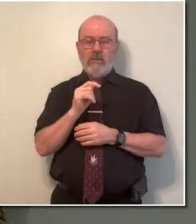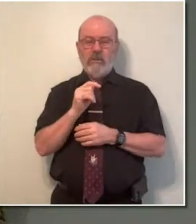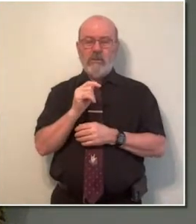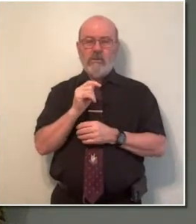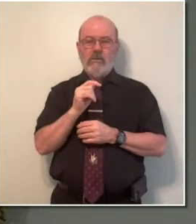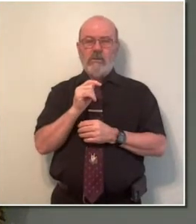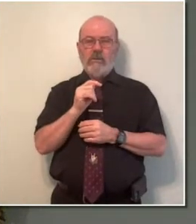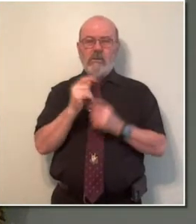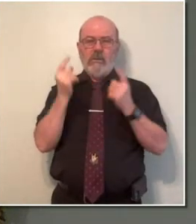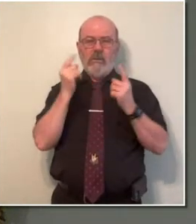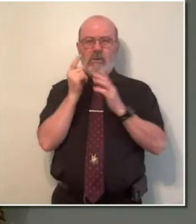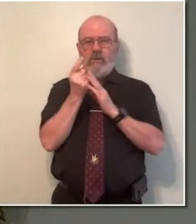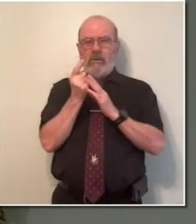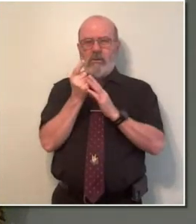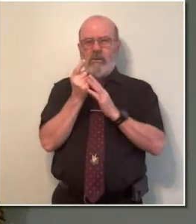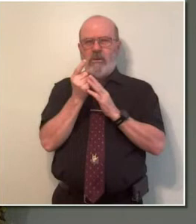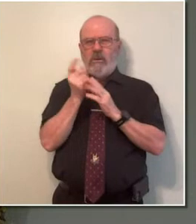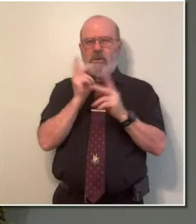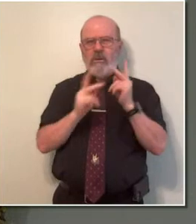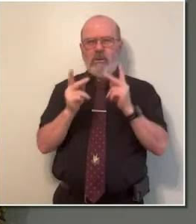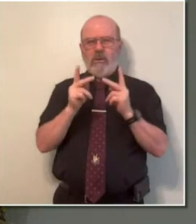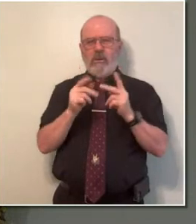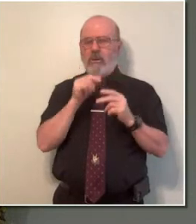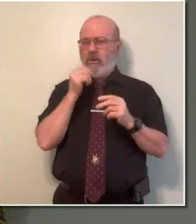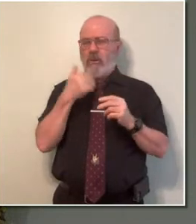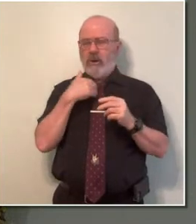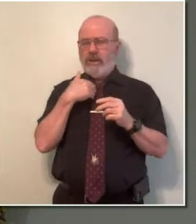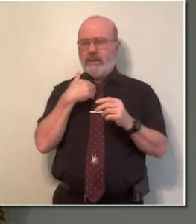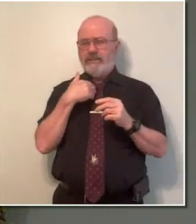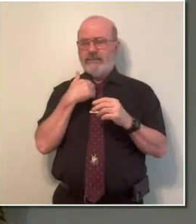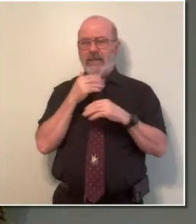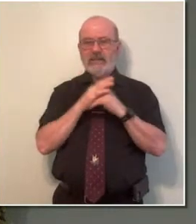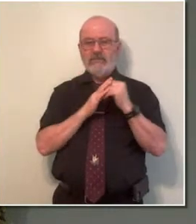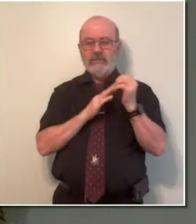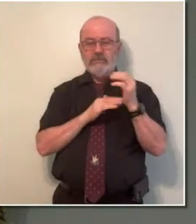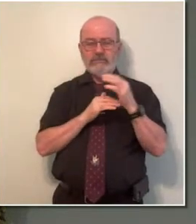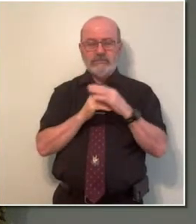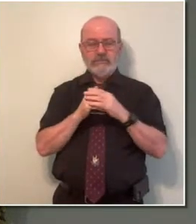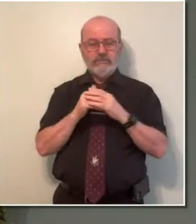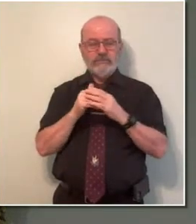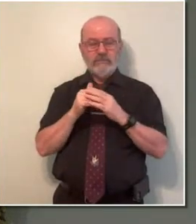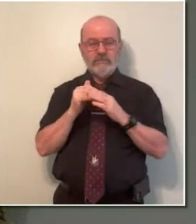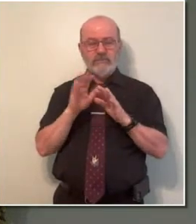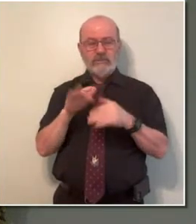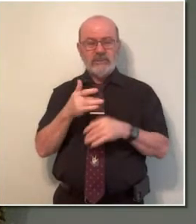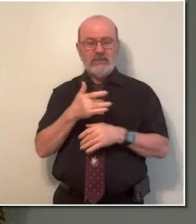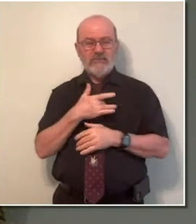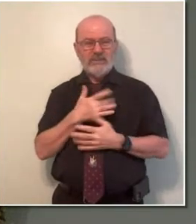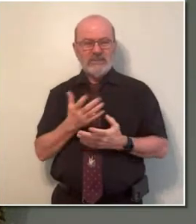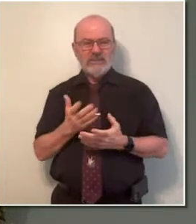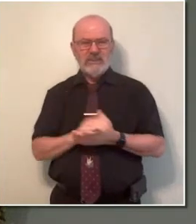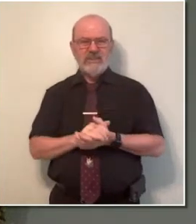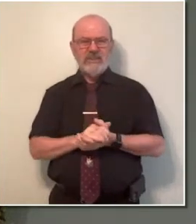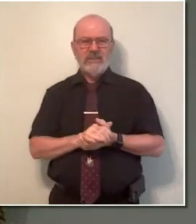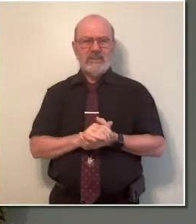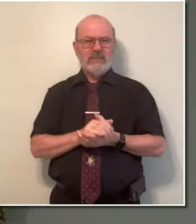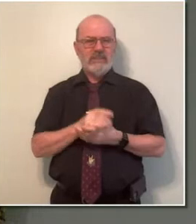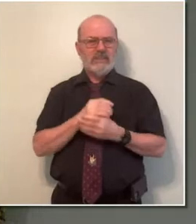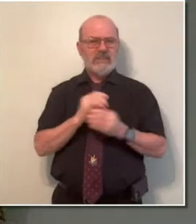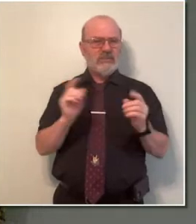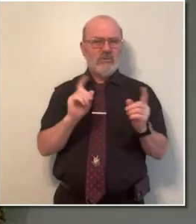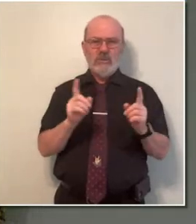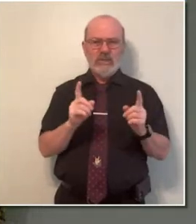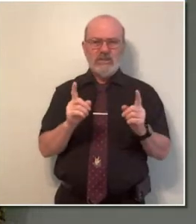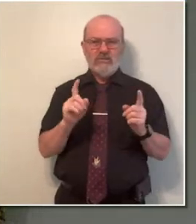for a moment of those who do not have that consolation, what that must be like. They have nowhere to turn to and no